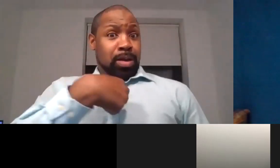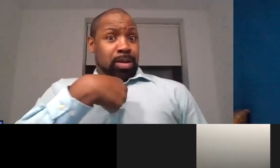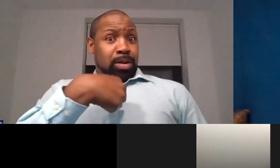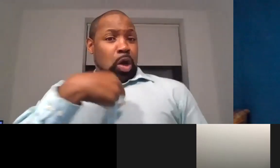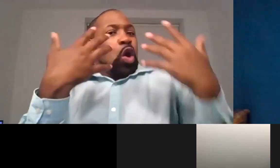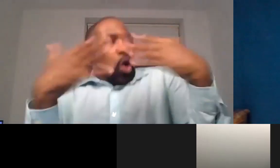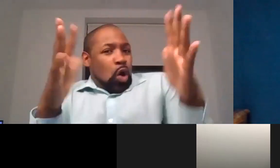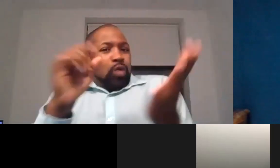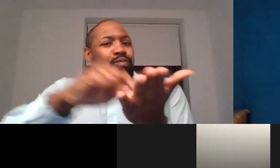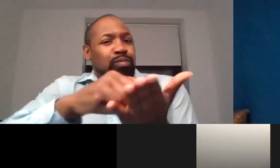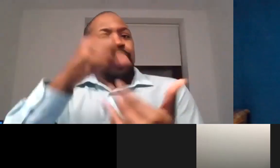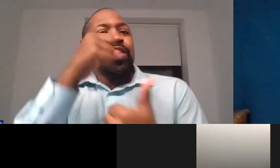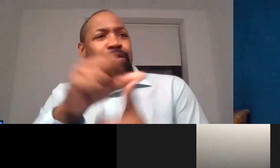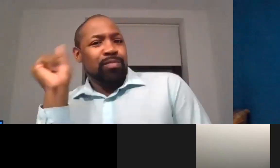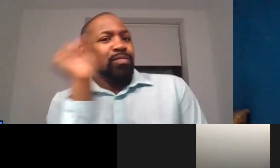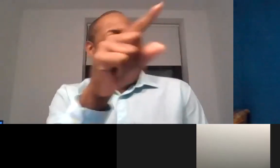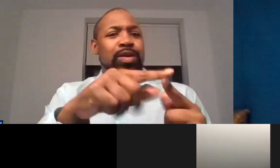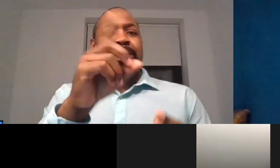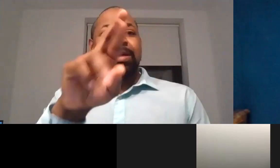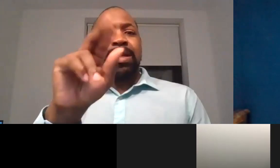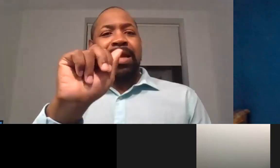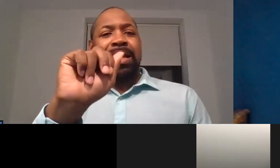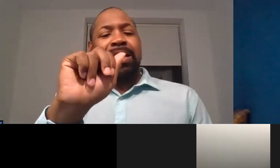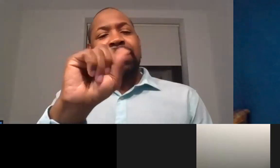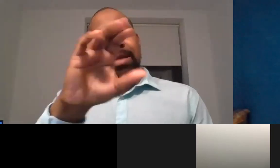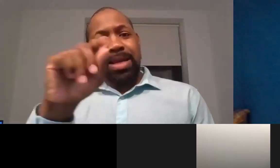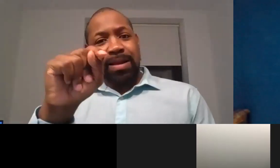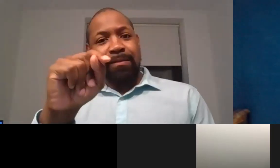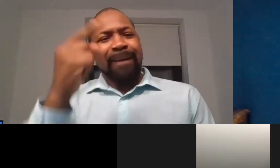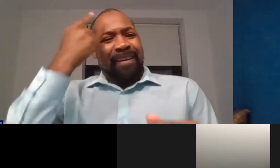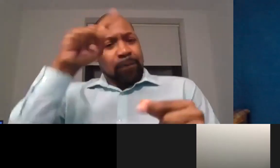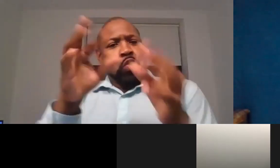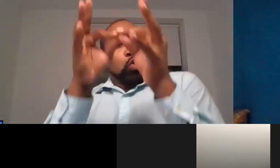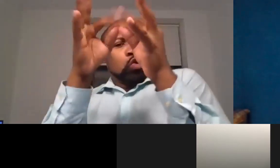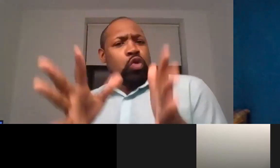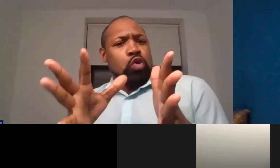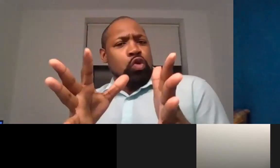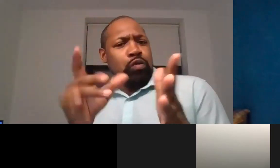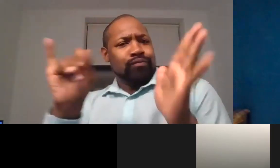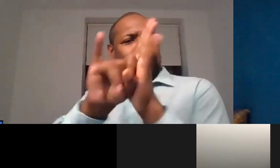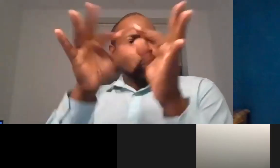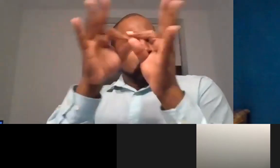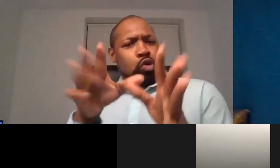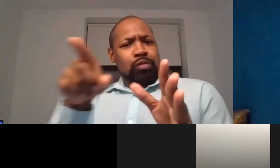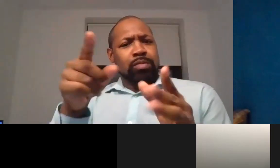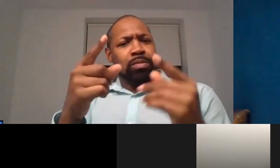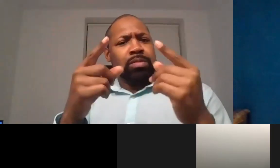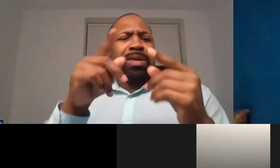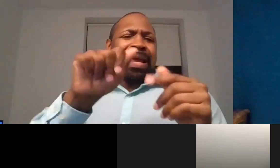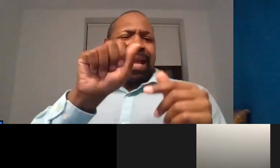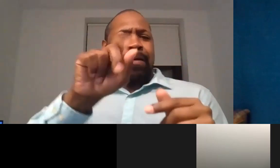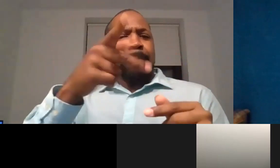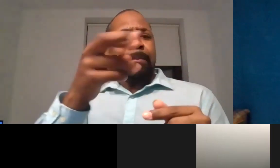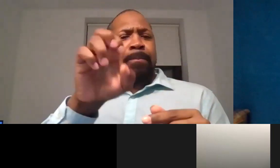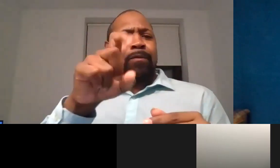because as an agency we're together. But I already had written a letter to Dr. Alexander Scott about interpreters